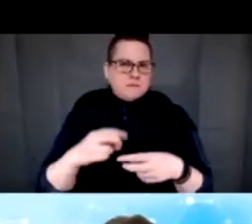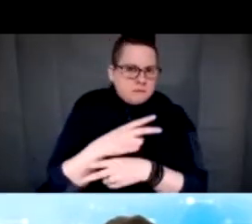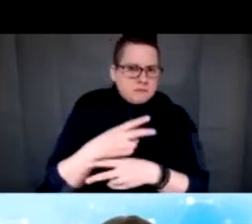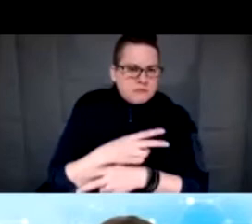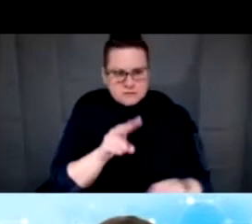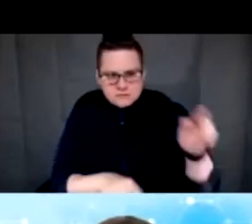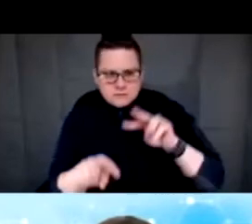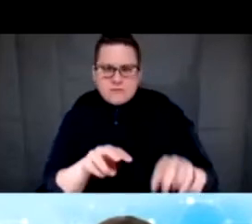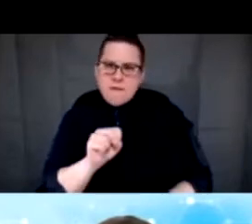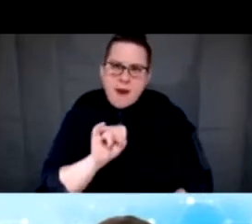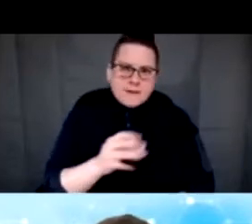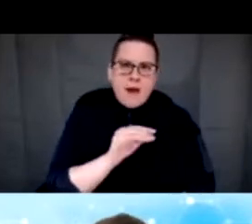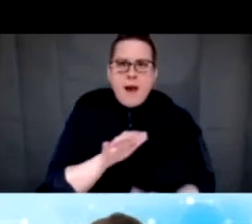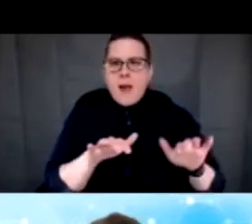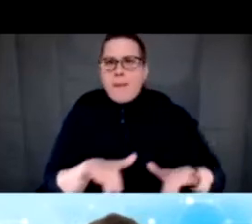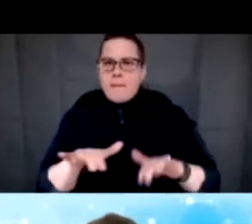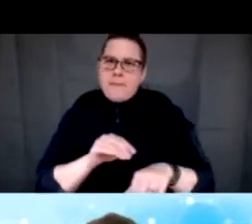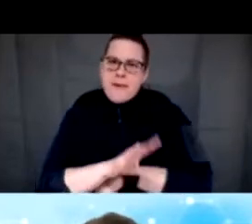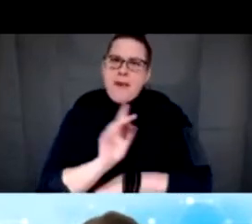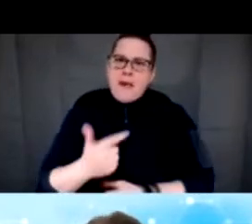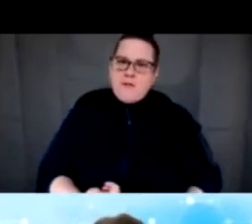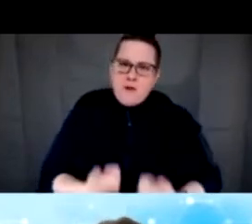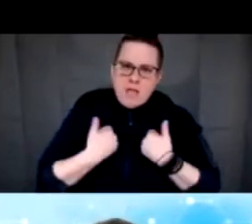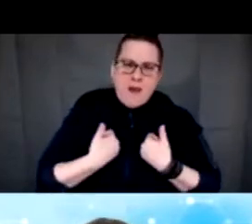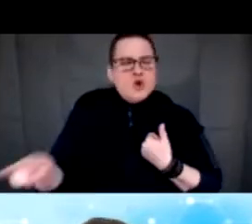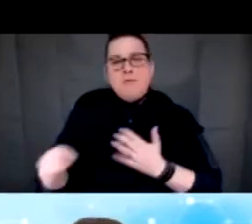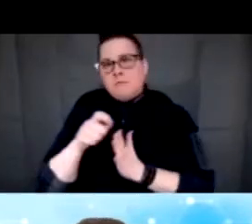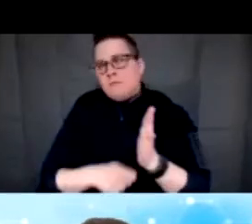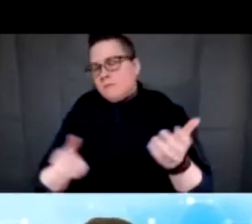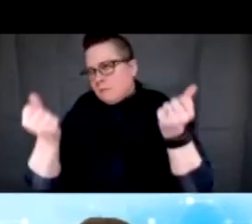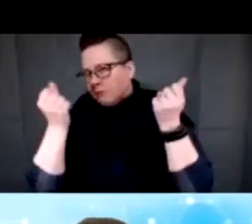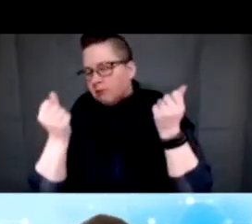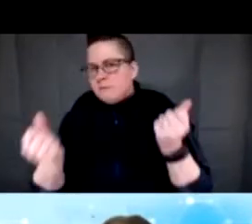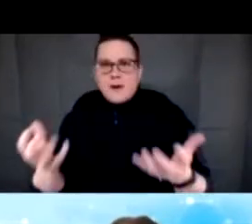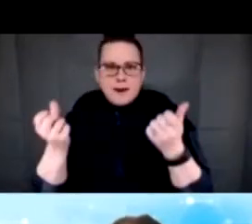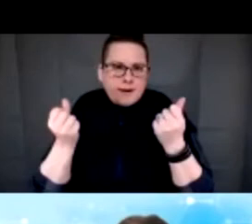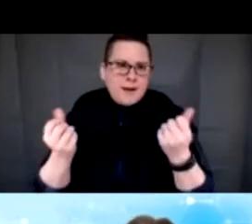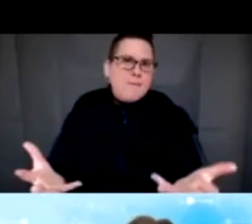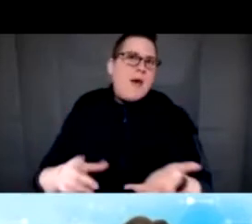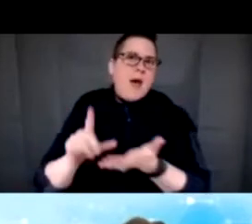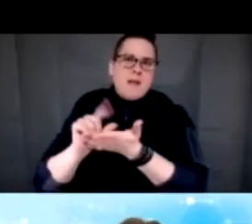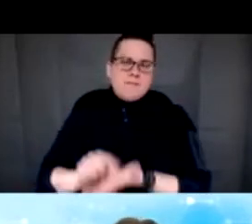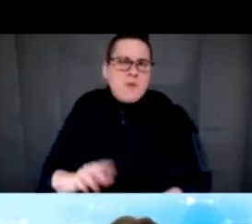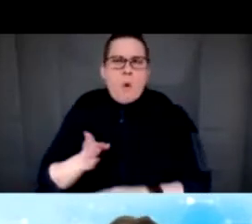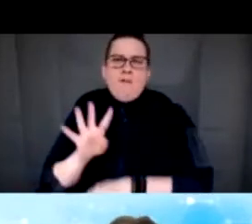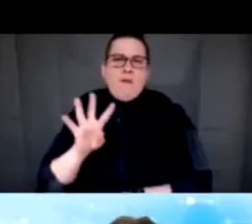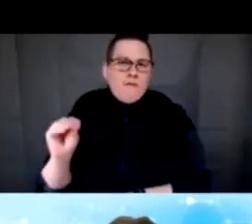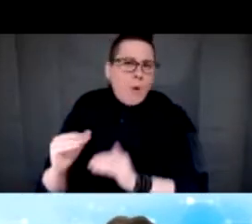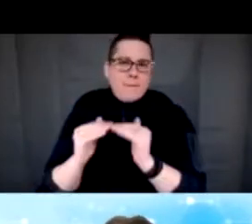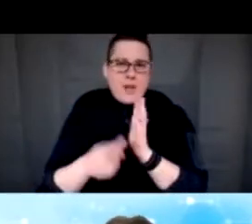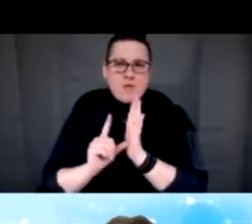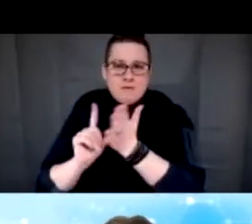and behavior in later life. She's a prolific author with over 40 peer-reviewed publications and a couple